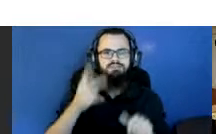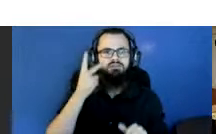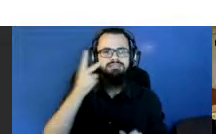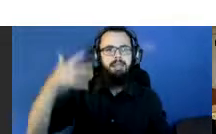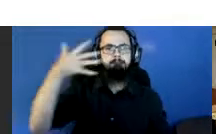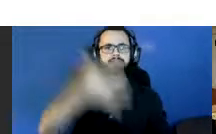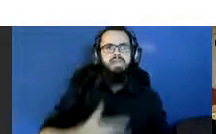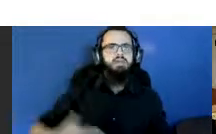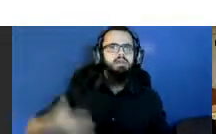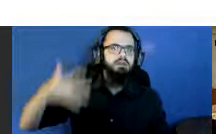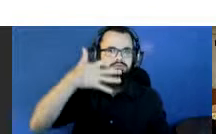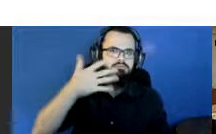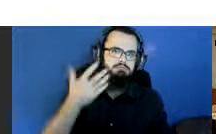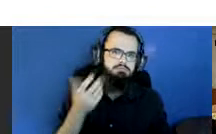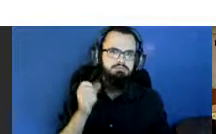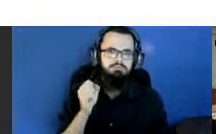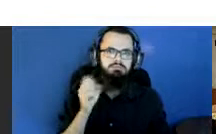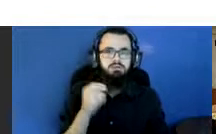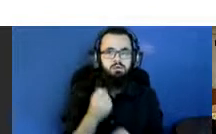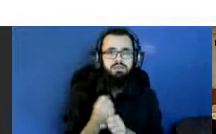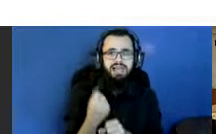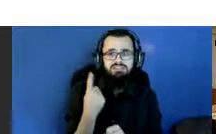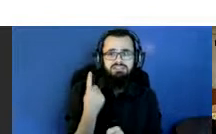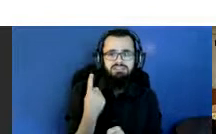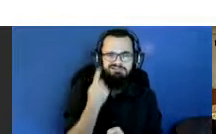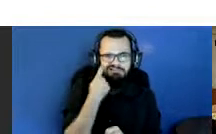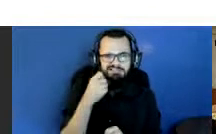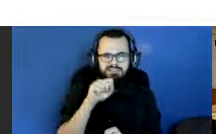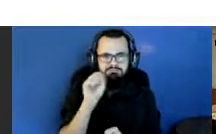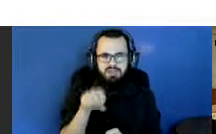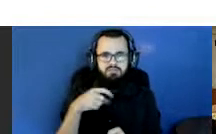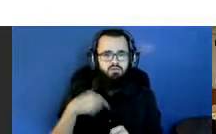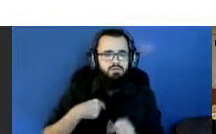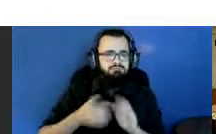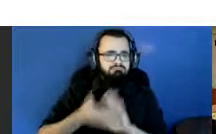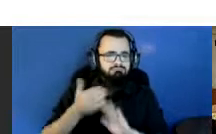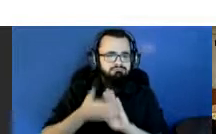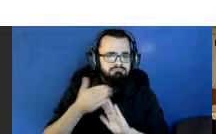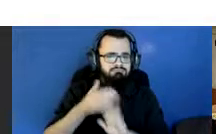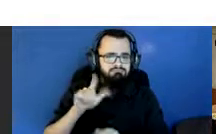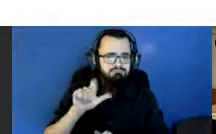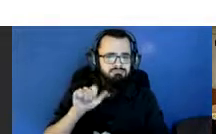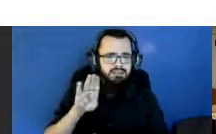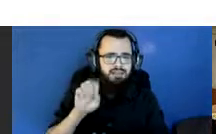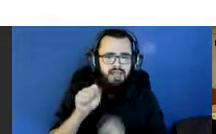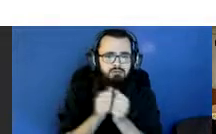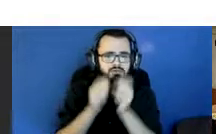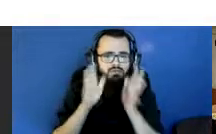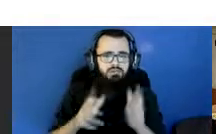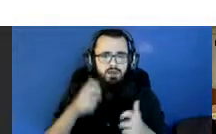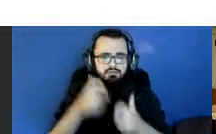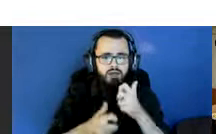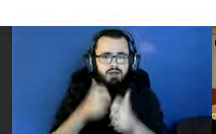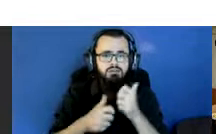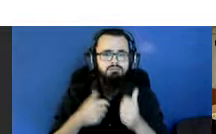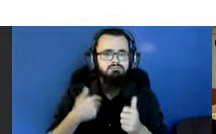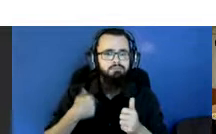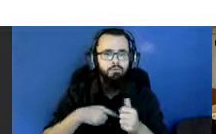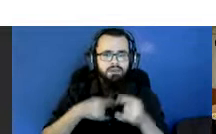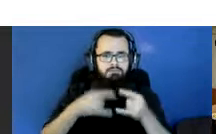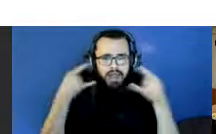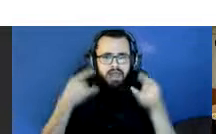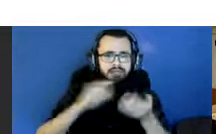have any trouble. We ran successful labs without any problem. People wore their masks. We cleaned up, we stayed